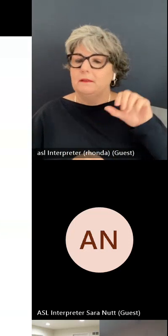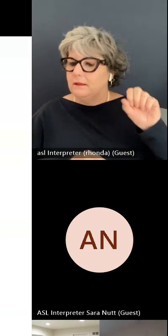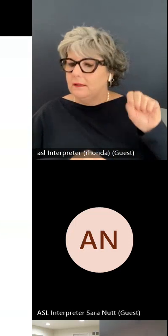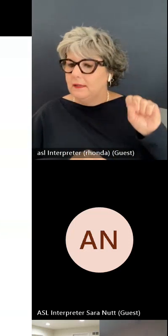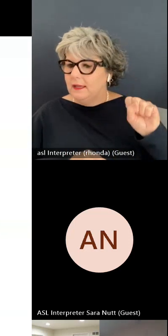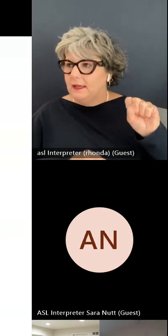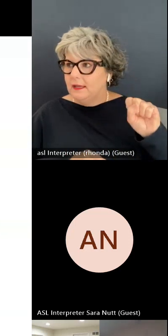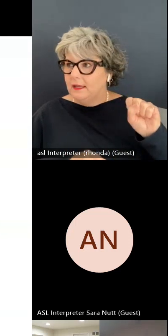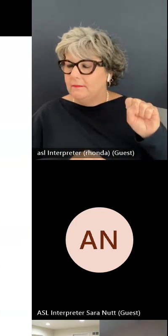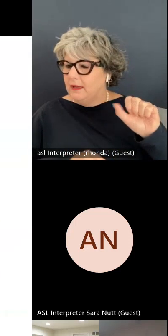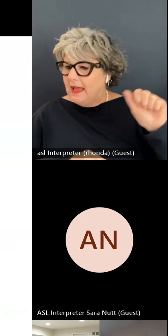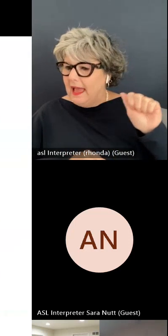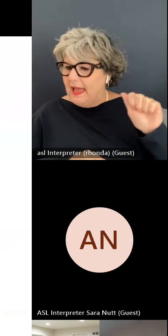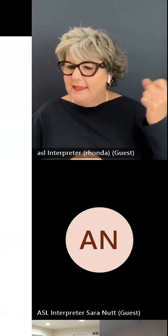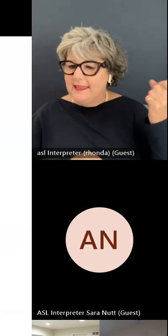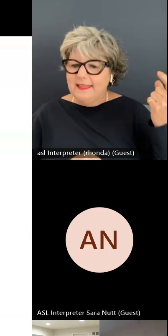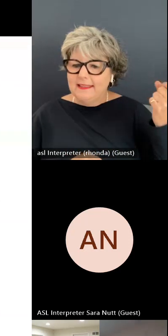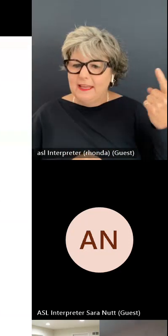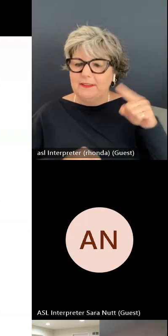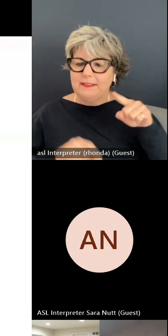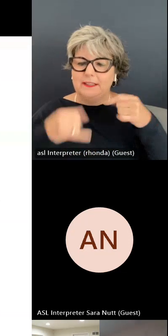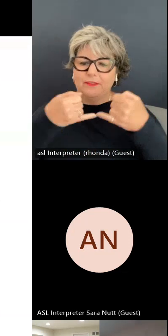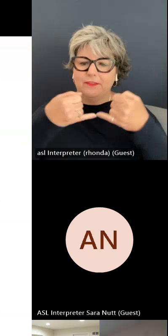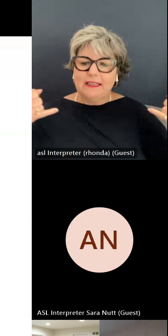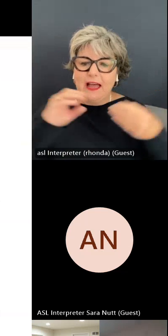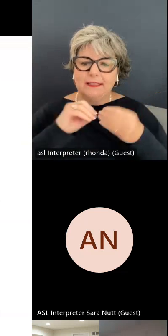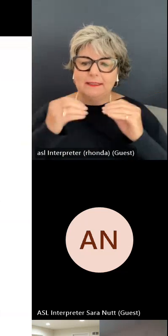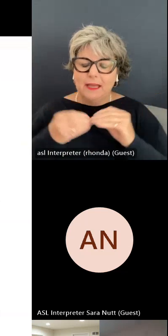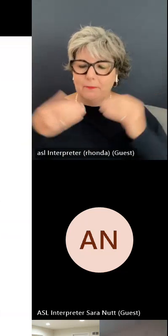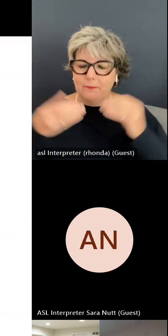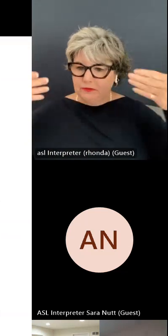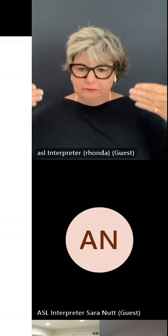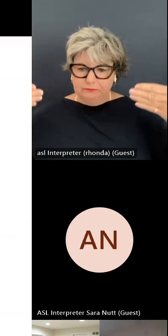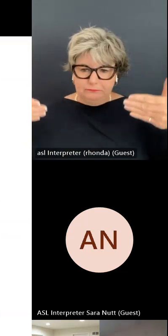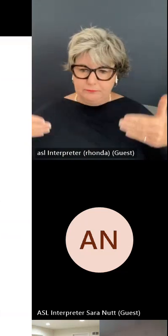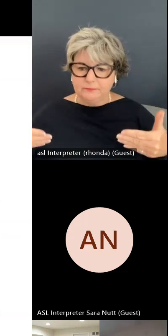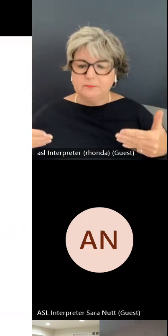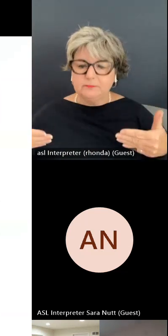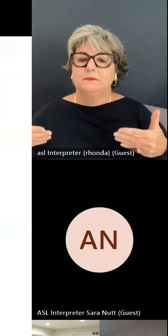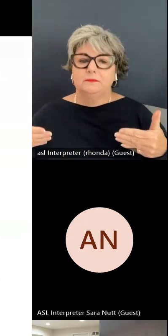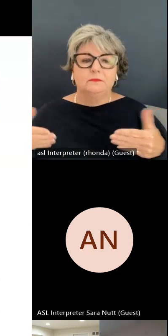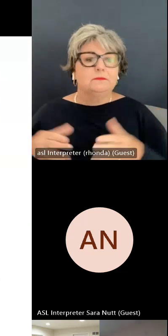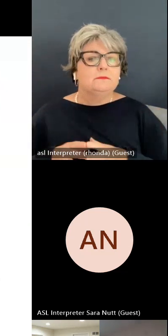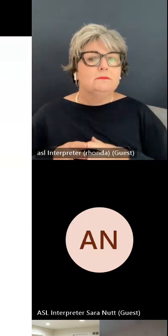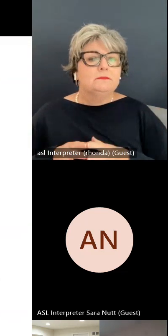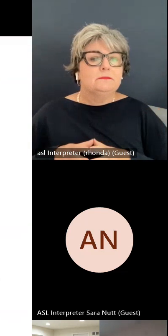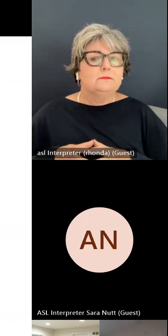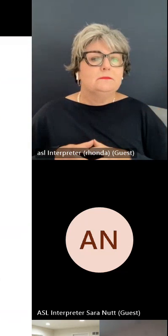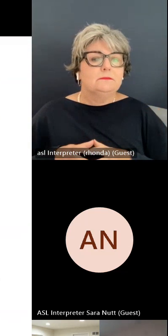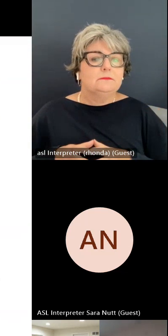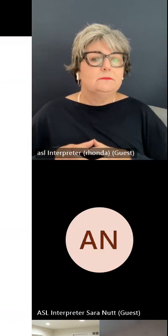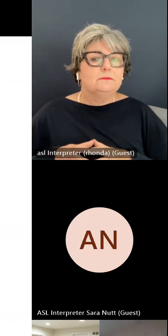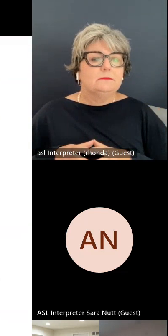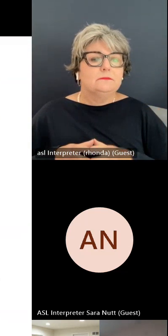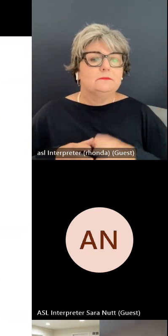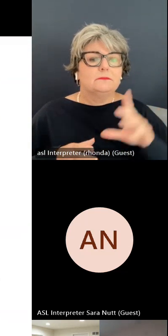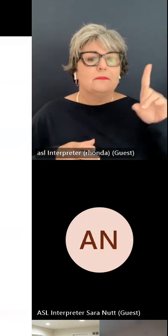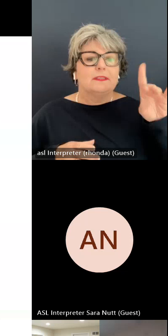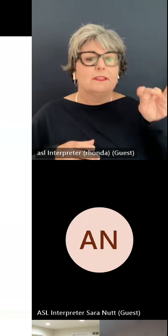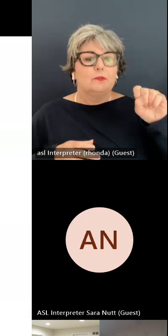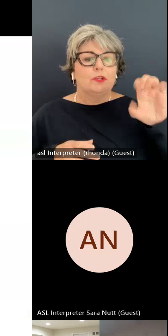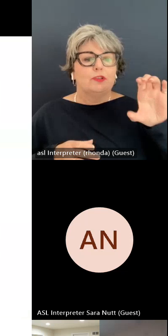SA11 and looking up the different line numbers. I would go to the discretionary net outlay line and